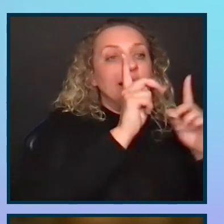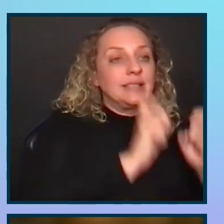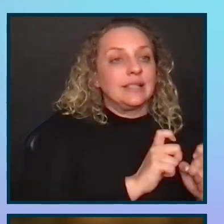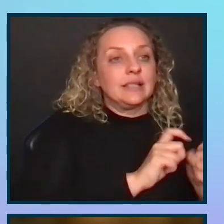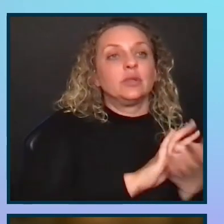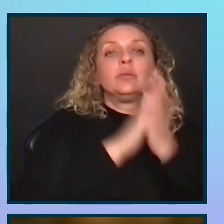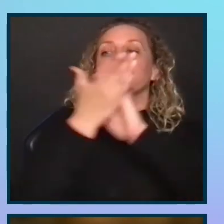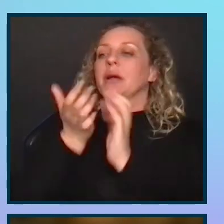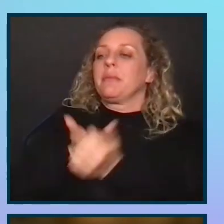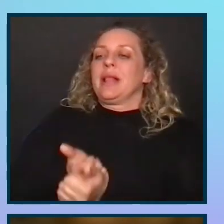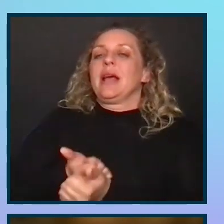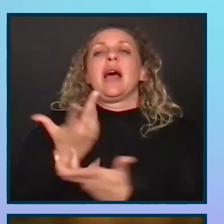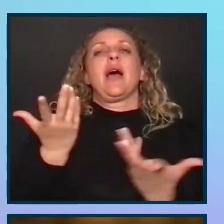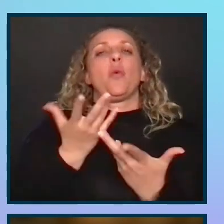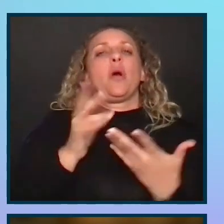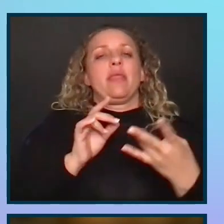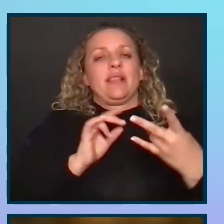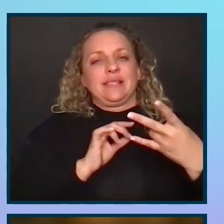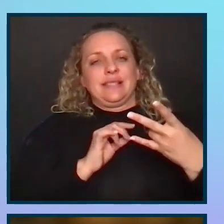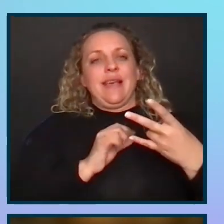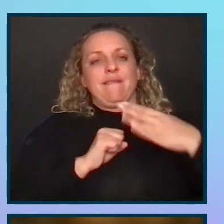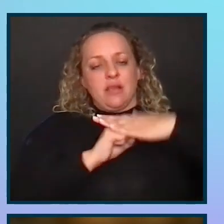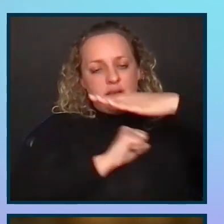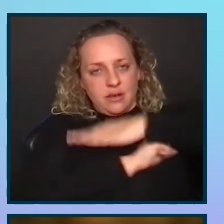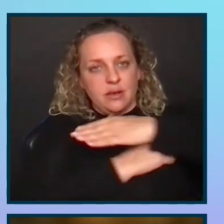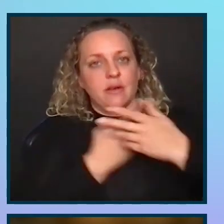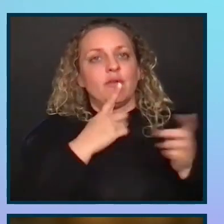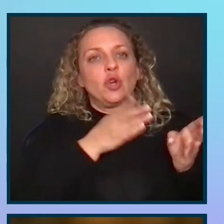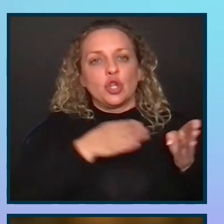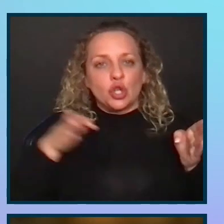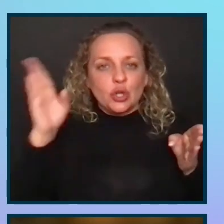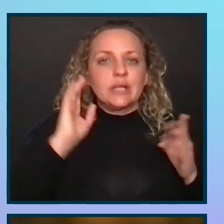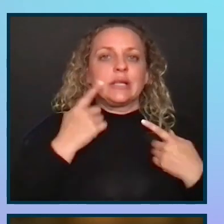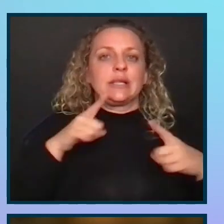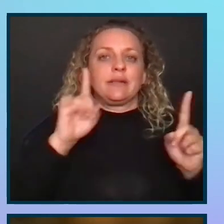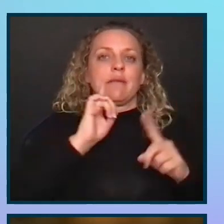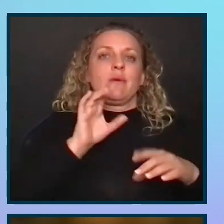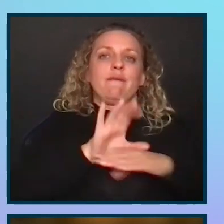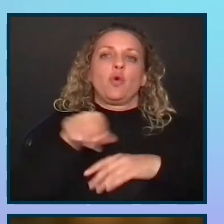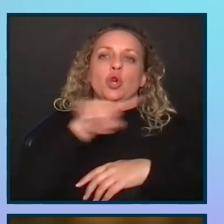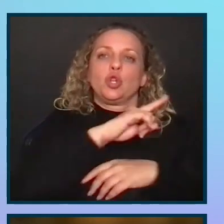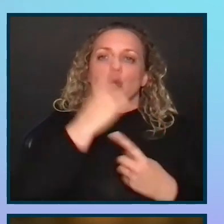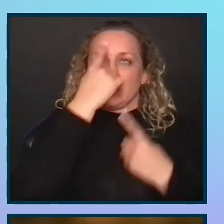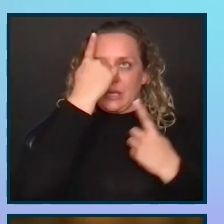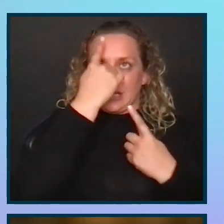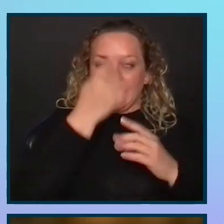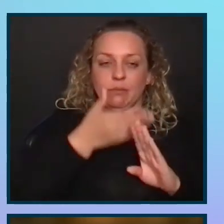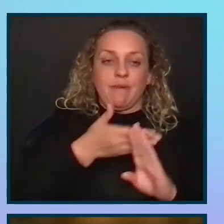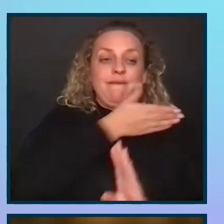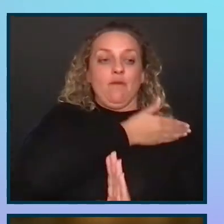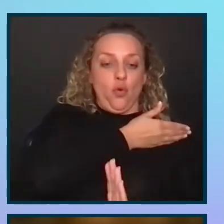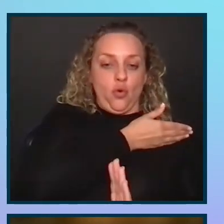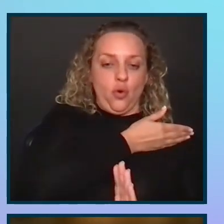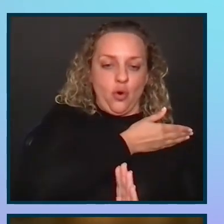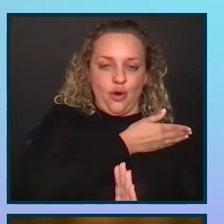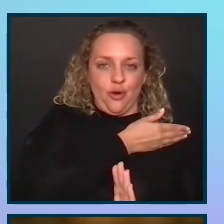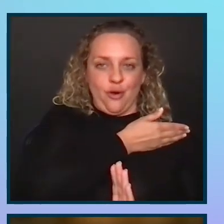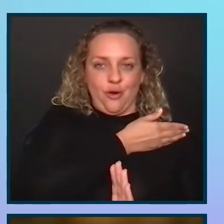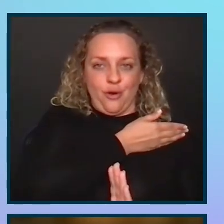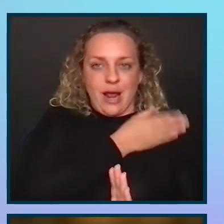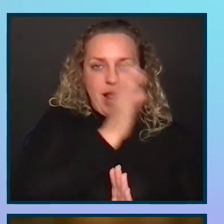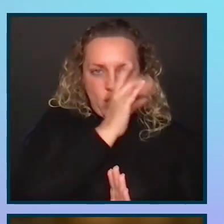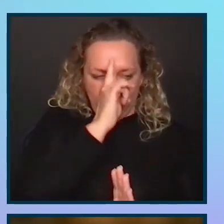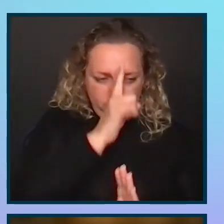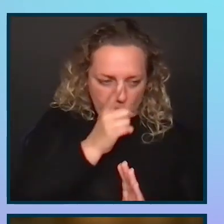to be compliant. And what the 7 pillars or strategic accessibility forces you to do is to be proactive, to think ahead and to look forward and to really